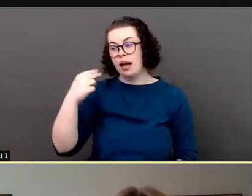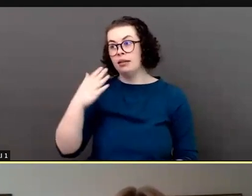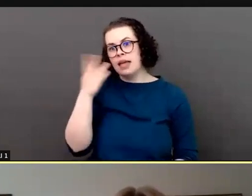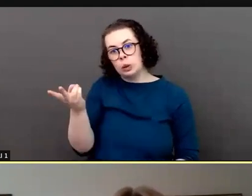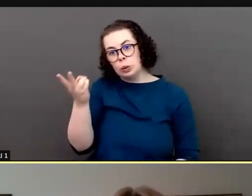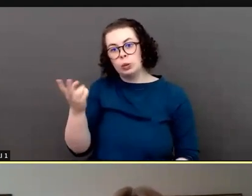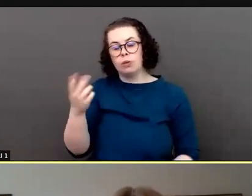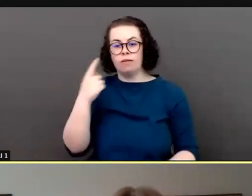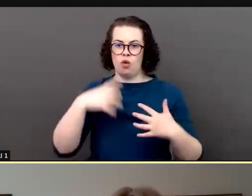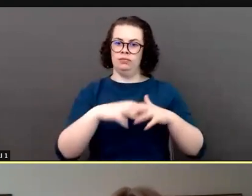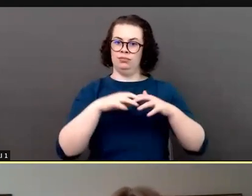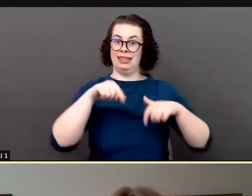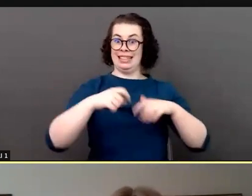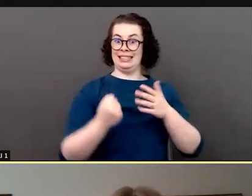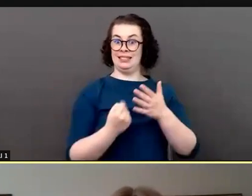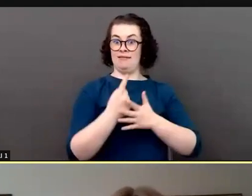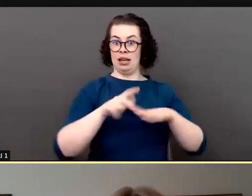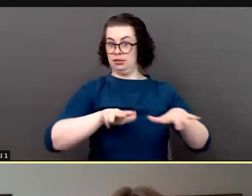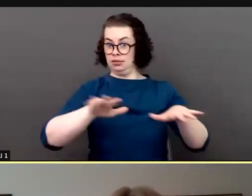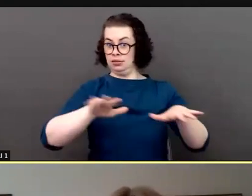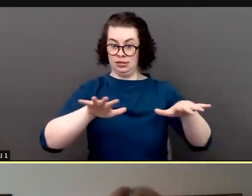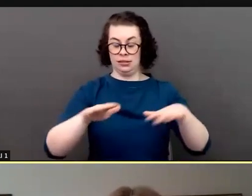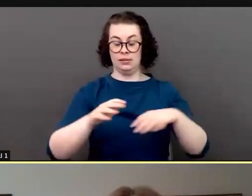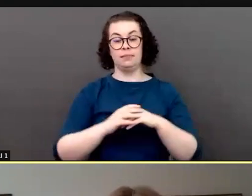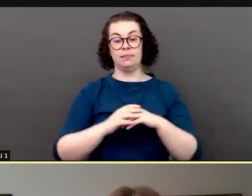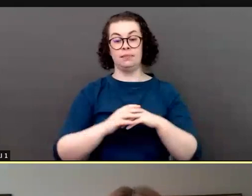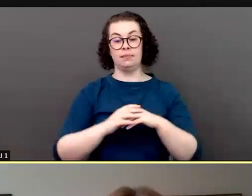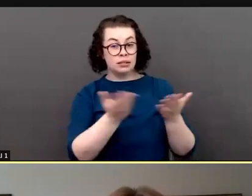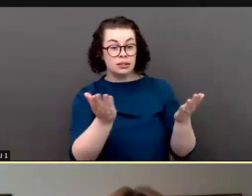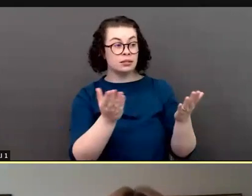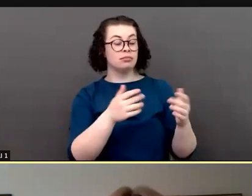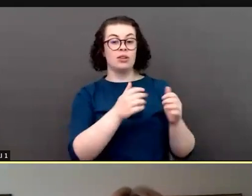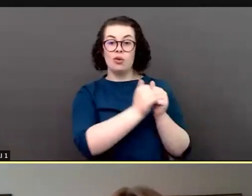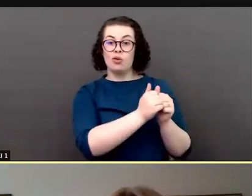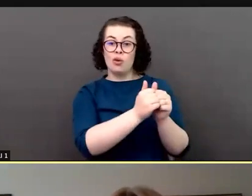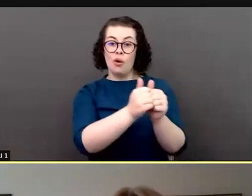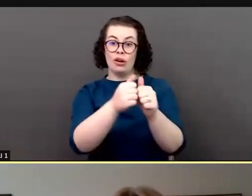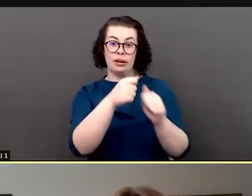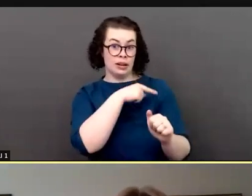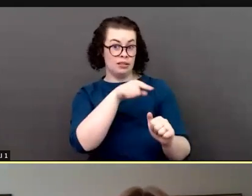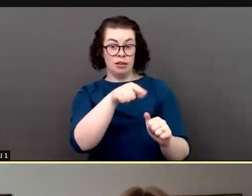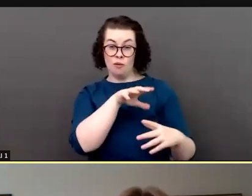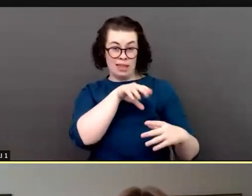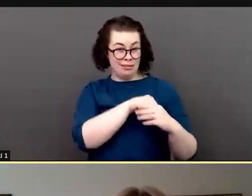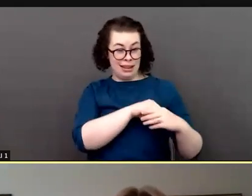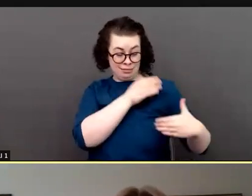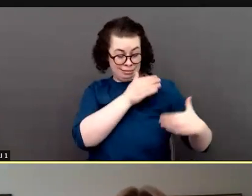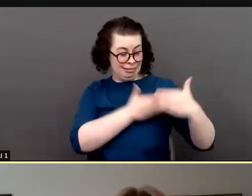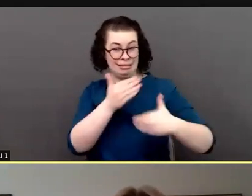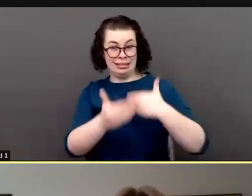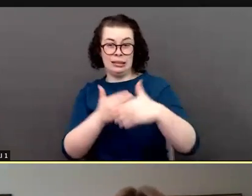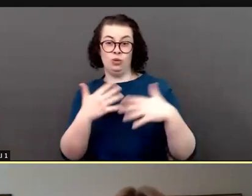to all the colleagues who really took a part and who have participating in the process. And as last